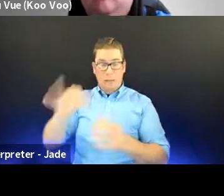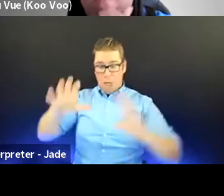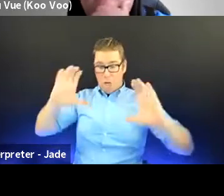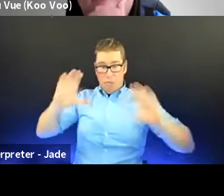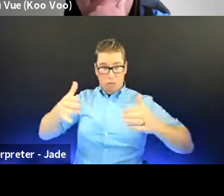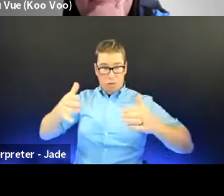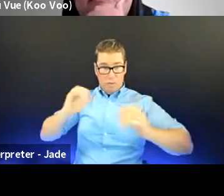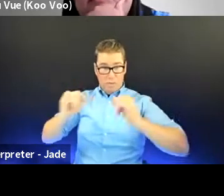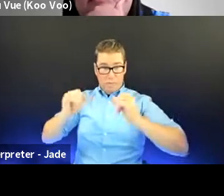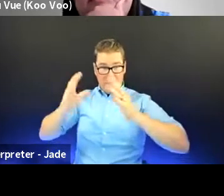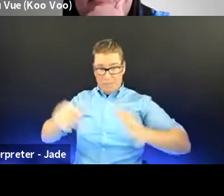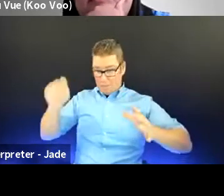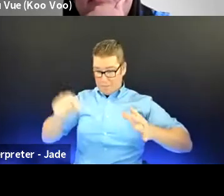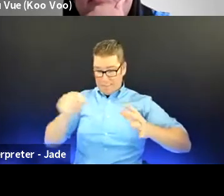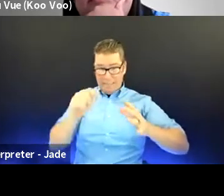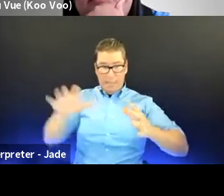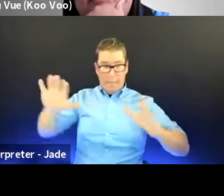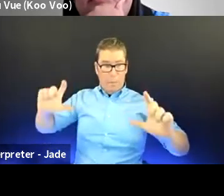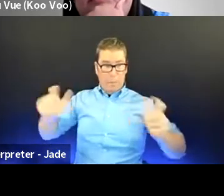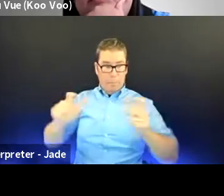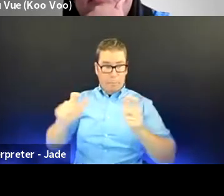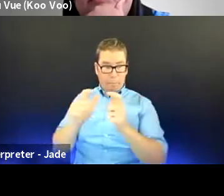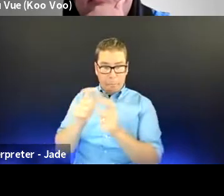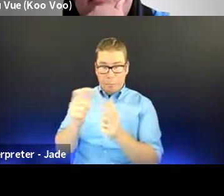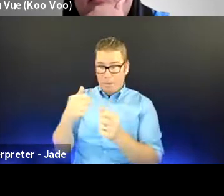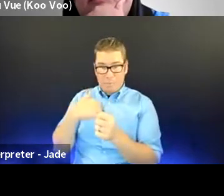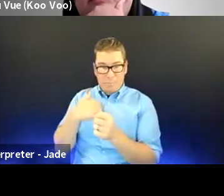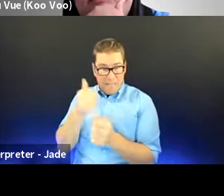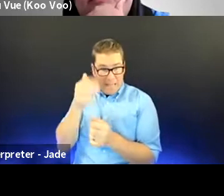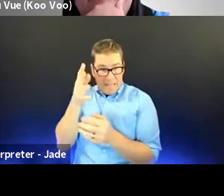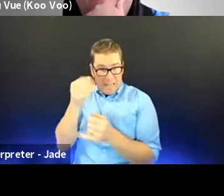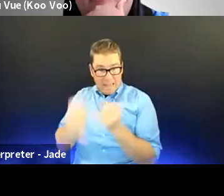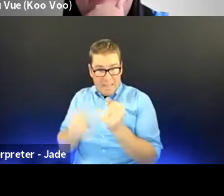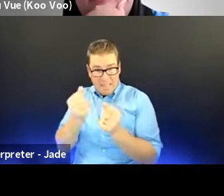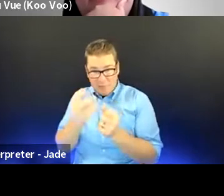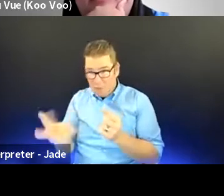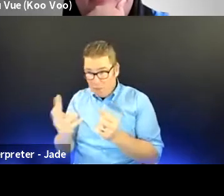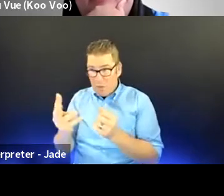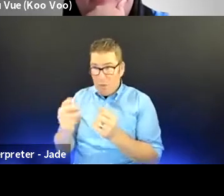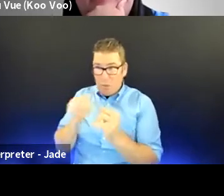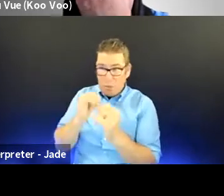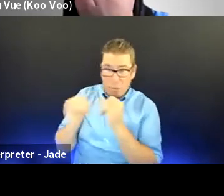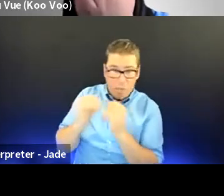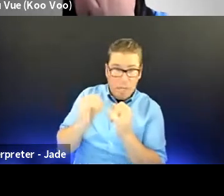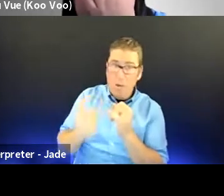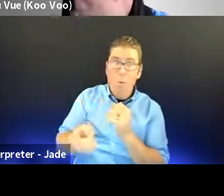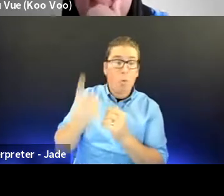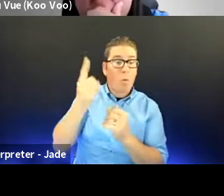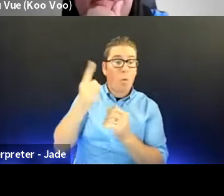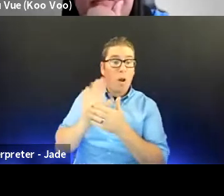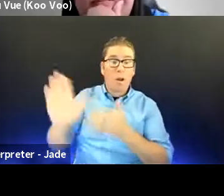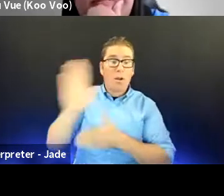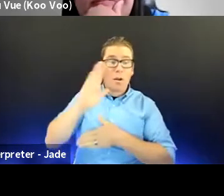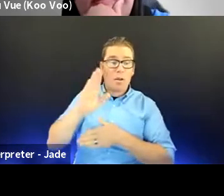2 offers ultimately, and one of them, thank goodness, was from Fresno City College. I declined another job offer in Orange